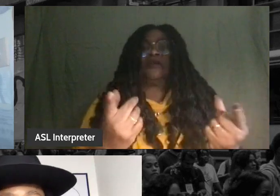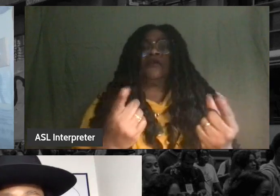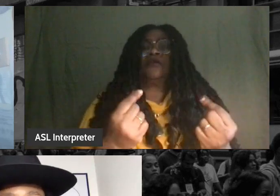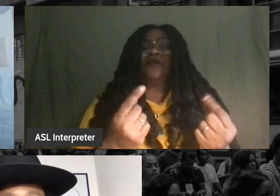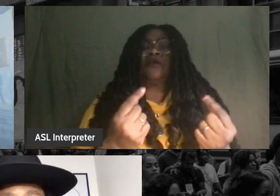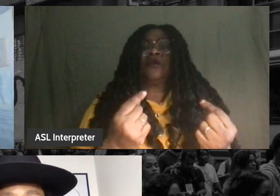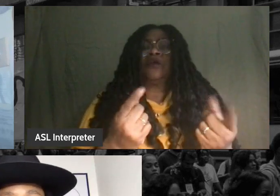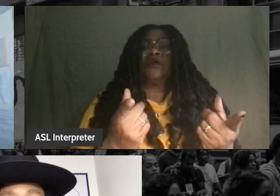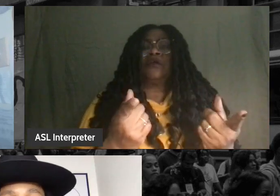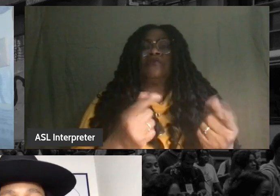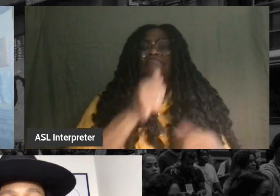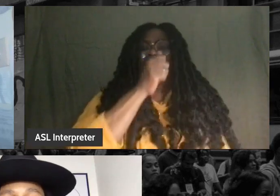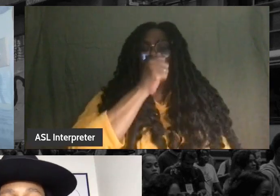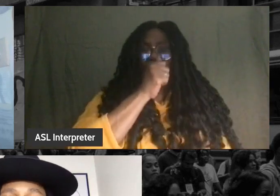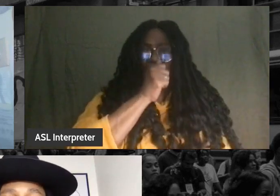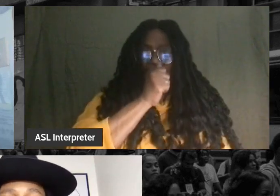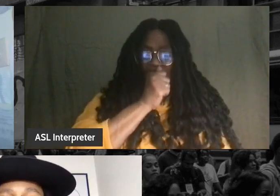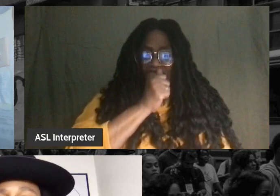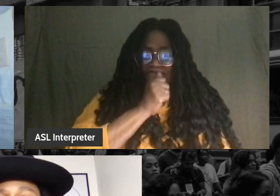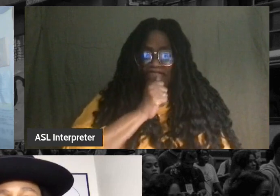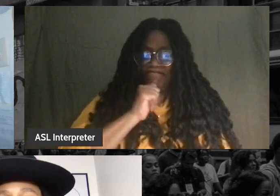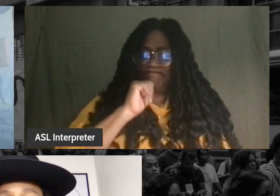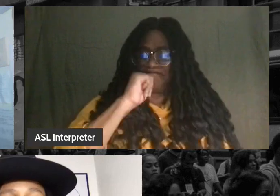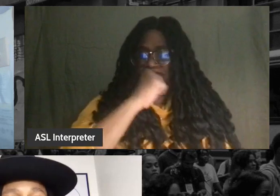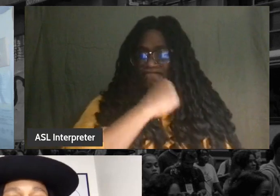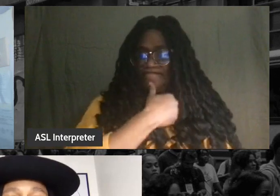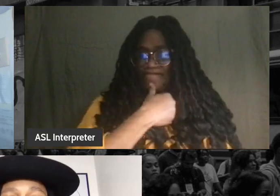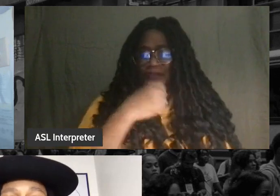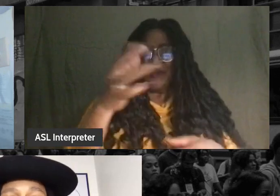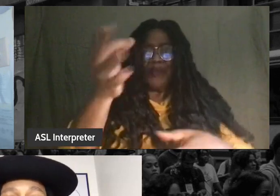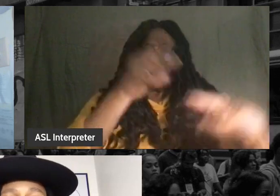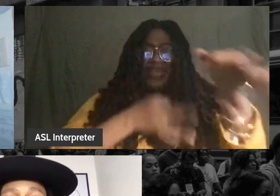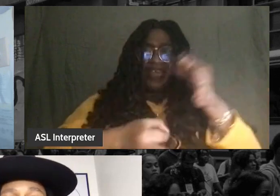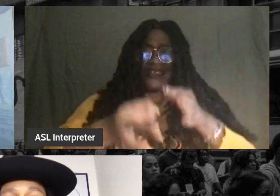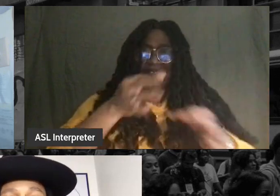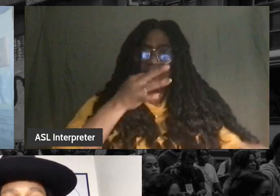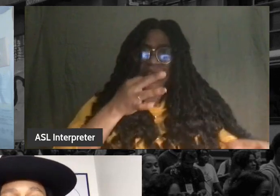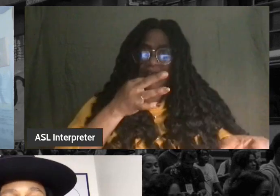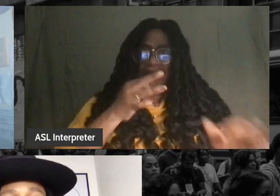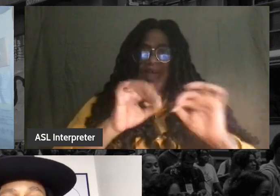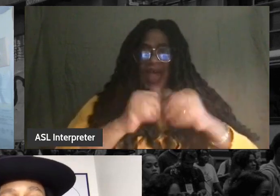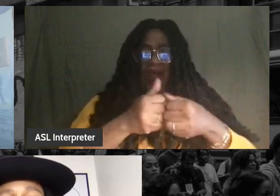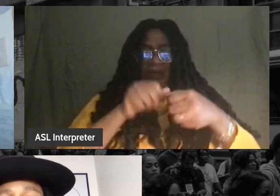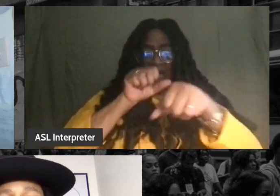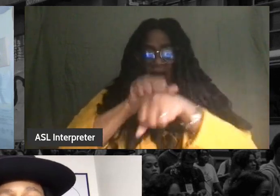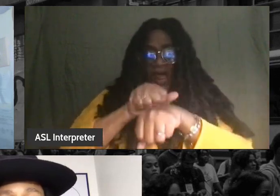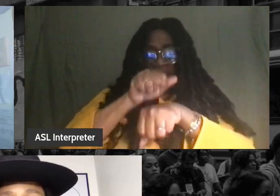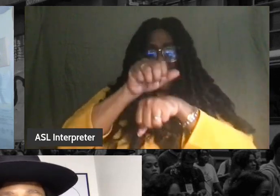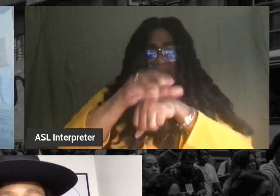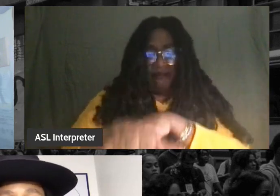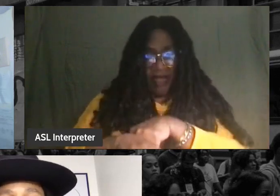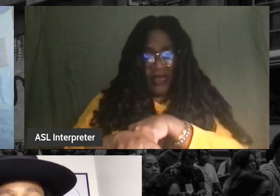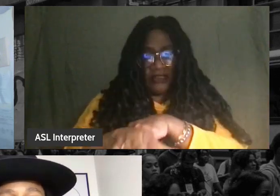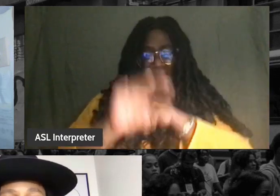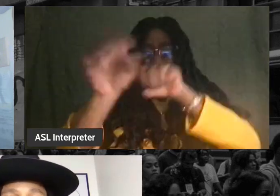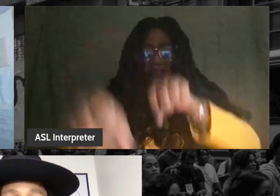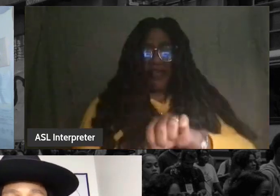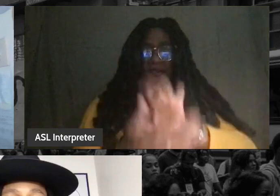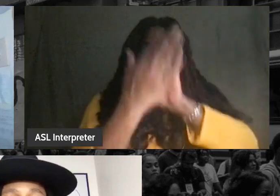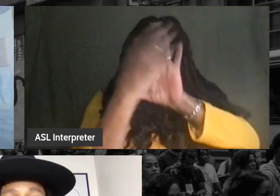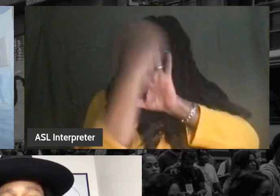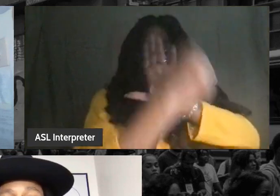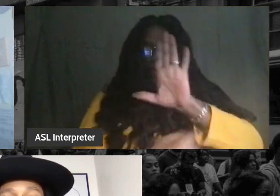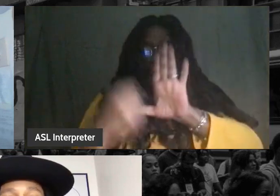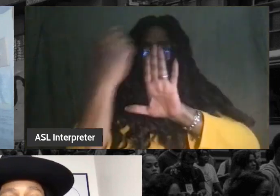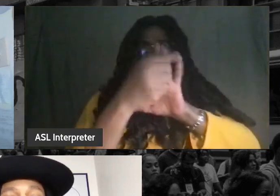of my life. And instead of focusing on how I could possibly affect change in that space, I focused